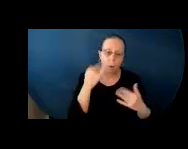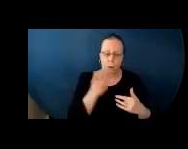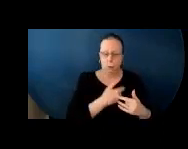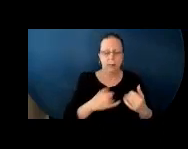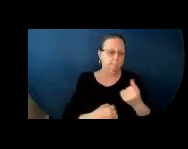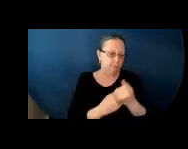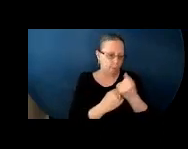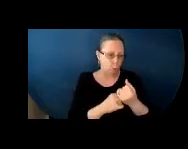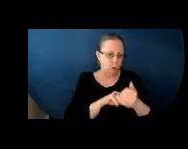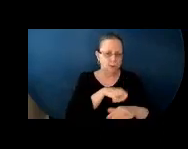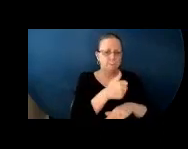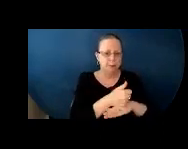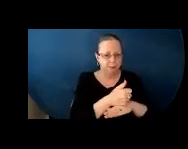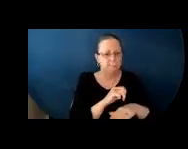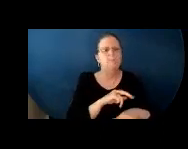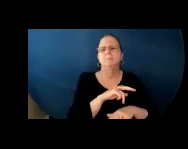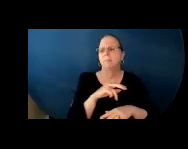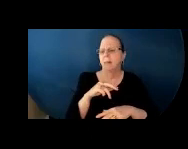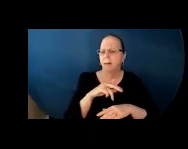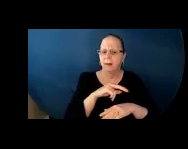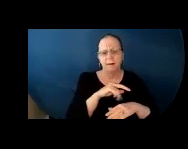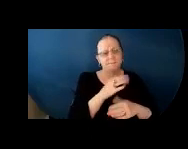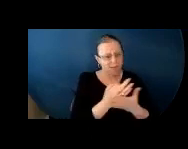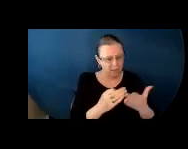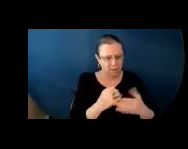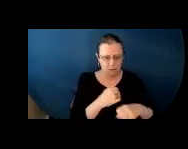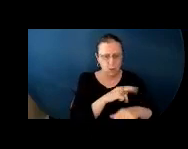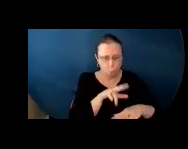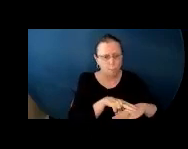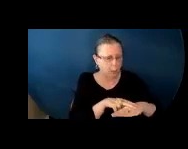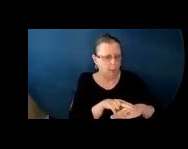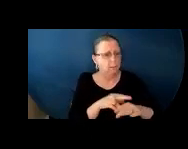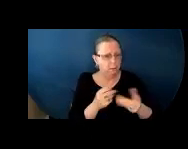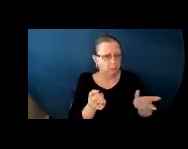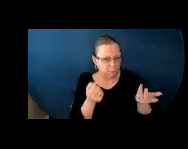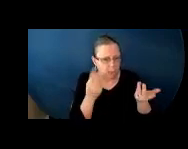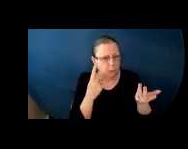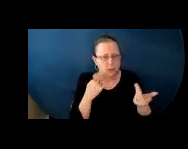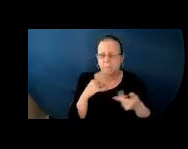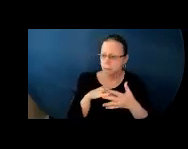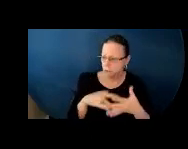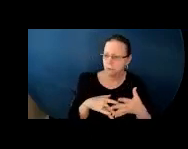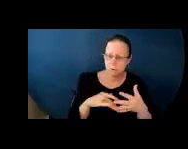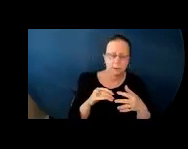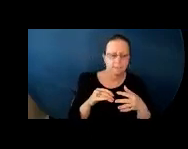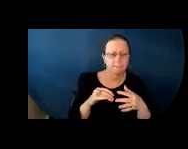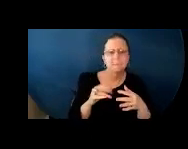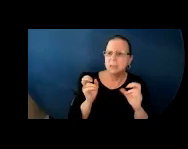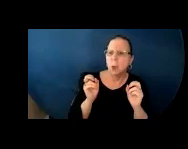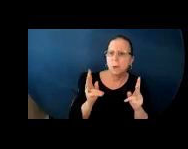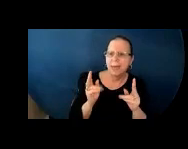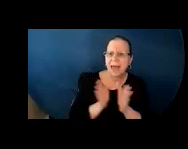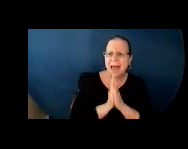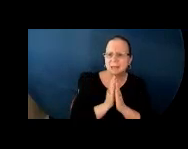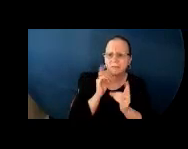place, okay? Normalizing failure, then understanding, you know, for the students on the call, it's okay to ask for